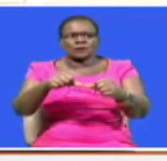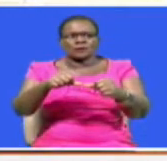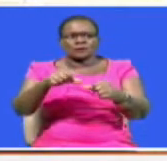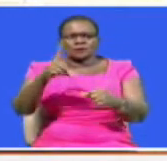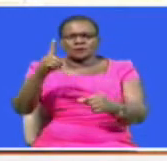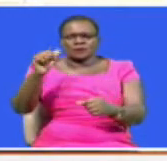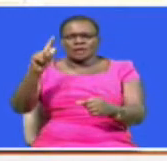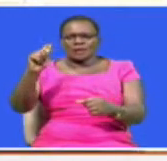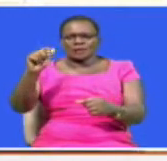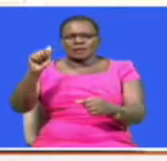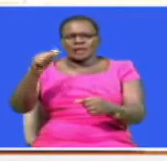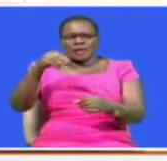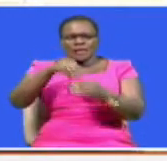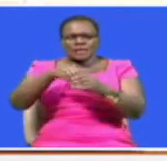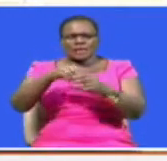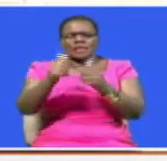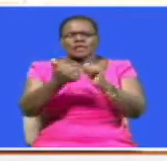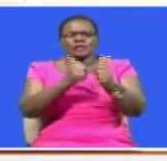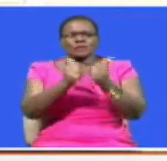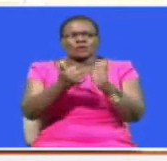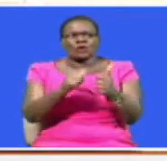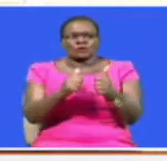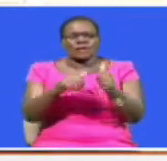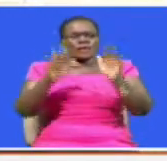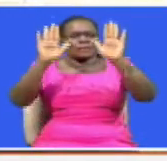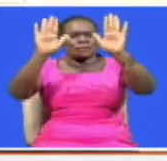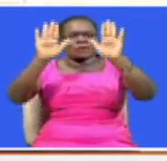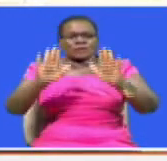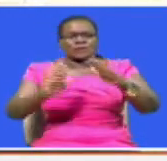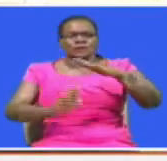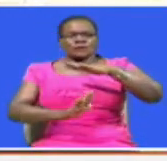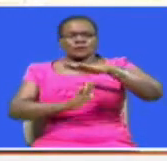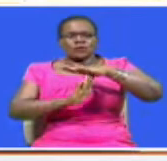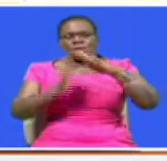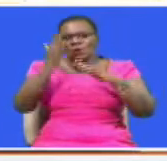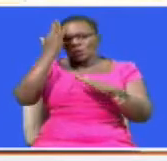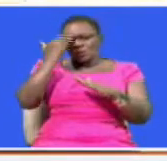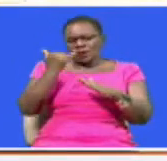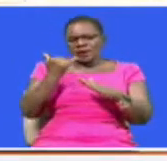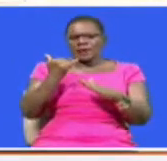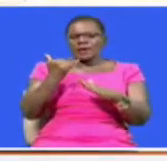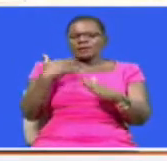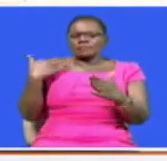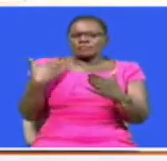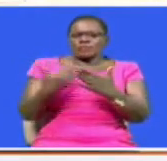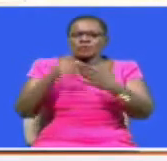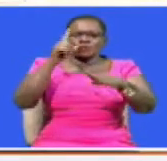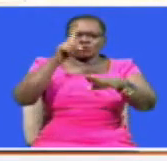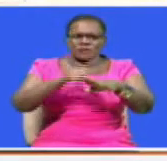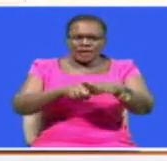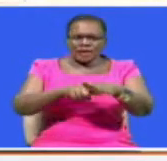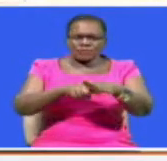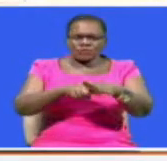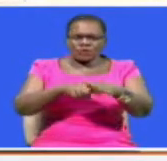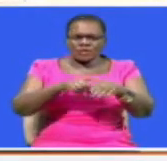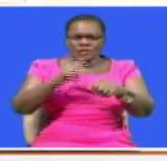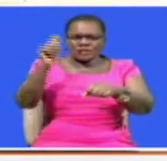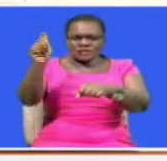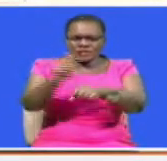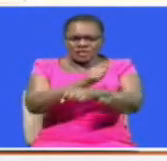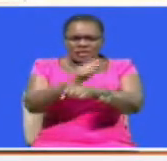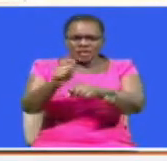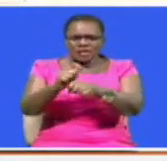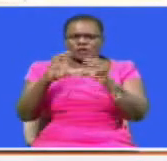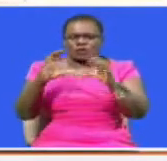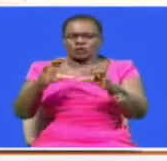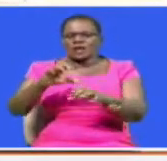sports, which is very, very, very important, because unless you go that way, as a coach,